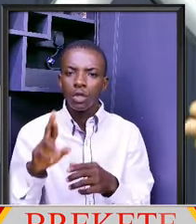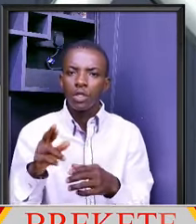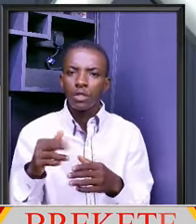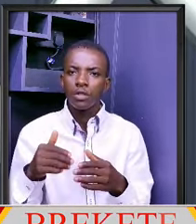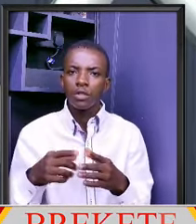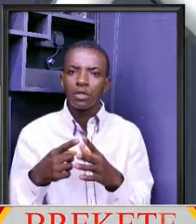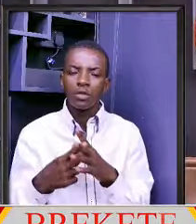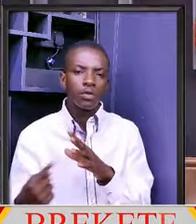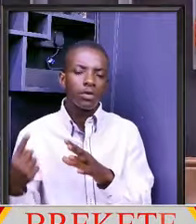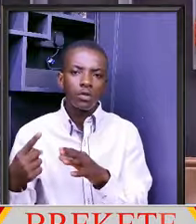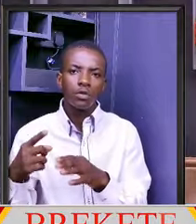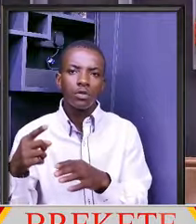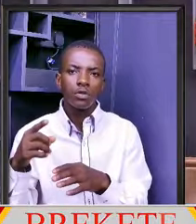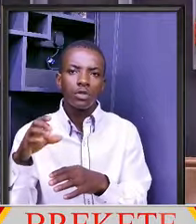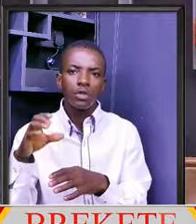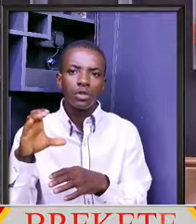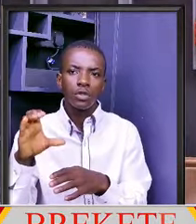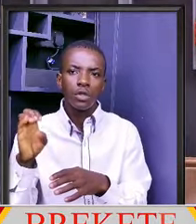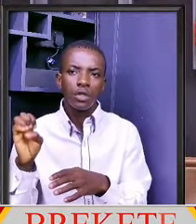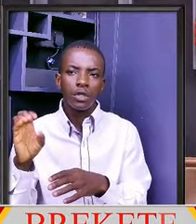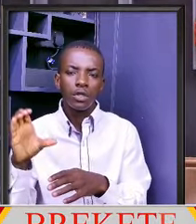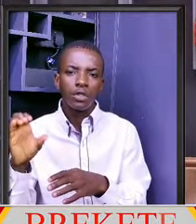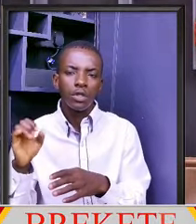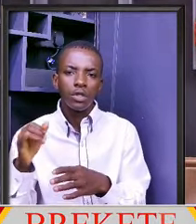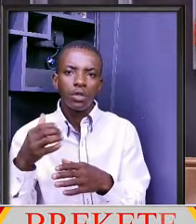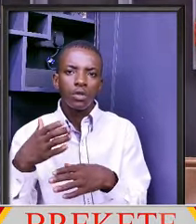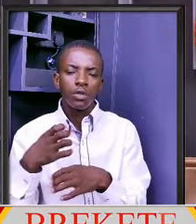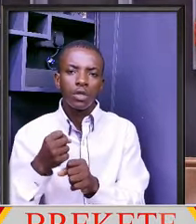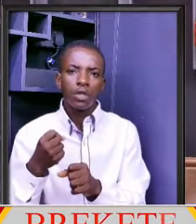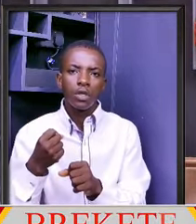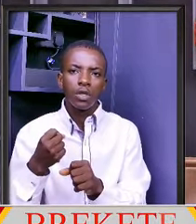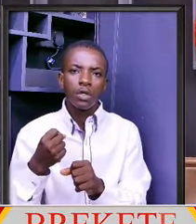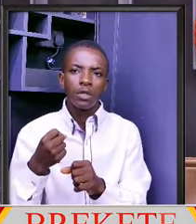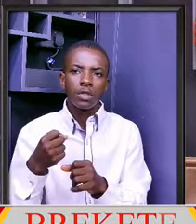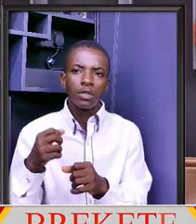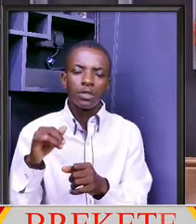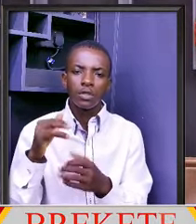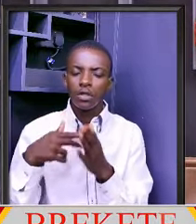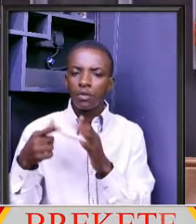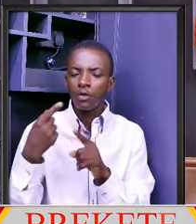run, go CAC, go register the Islamia. You won't collect the Islamia for her hand.